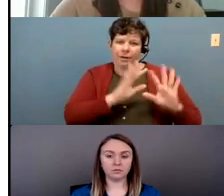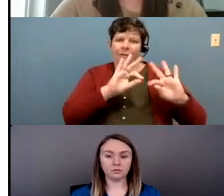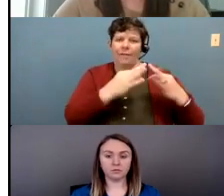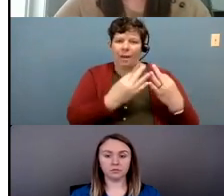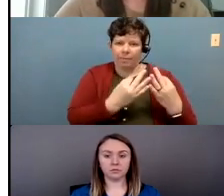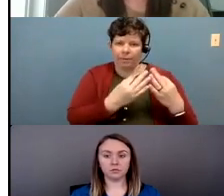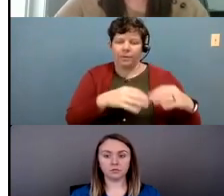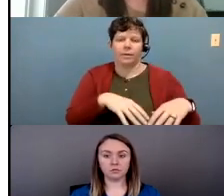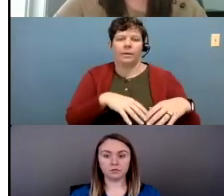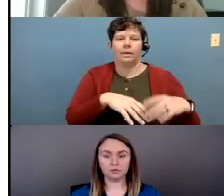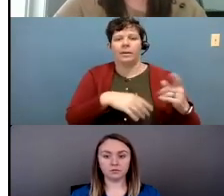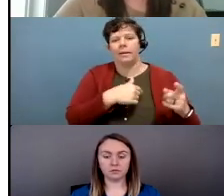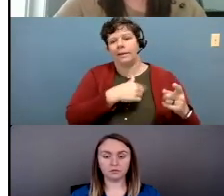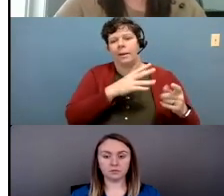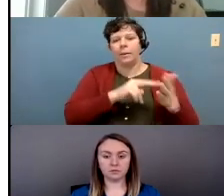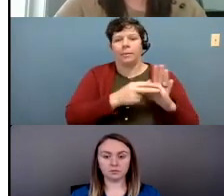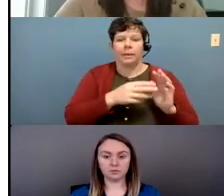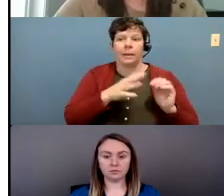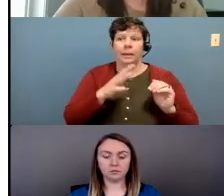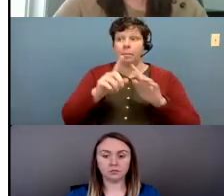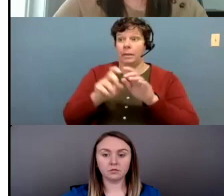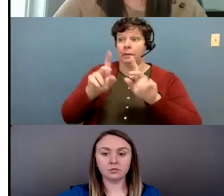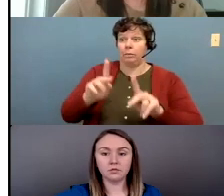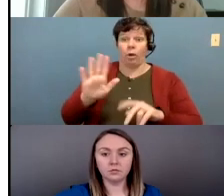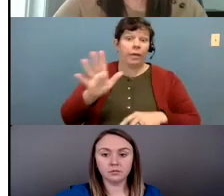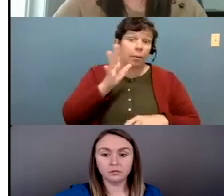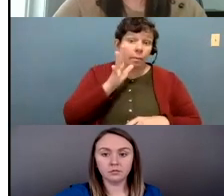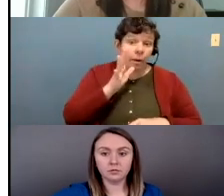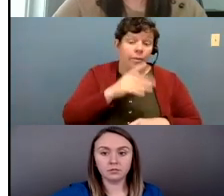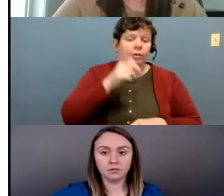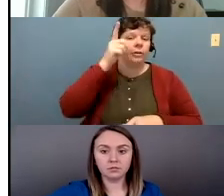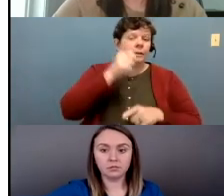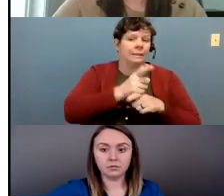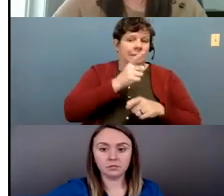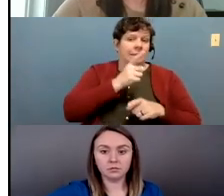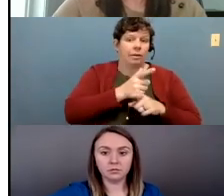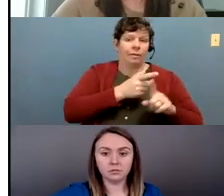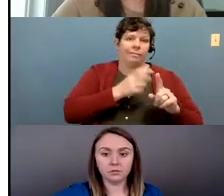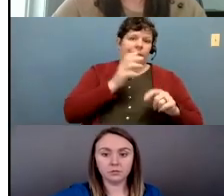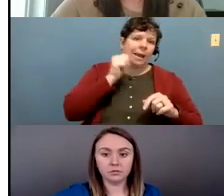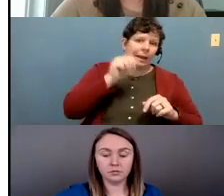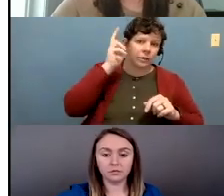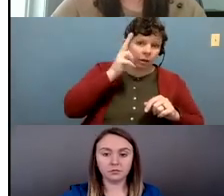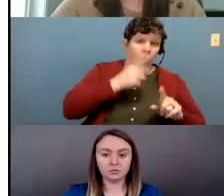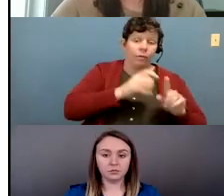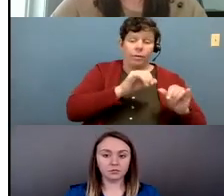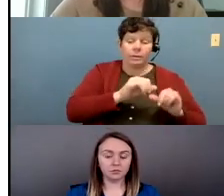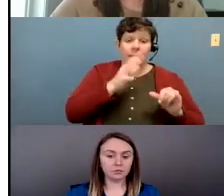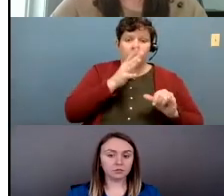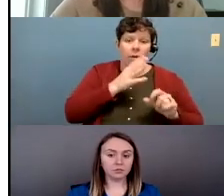So this would include the missing person's mother, siblings from the same mother, a maternal